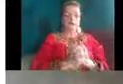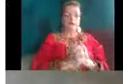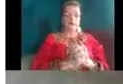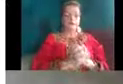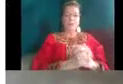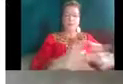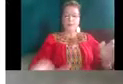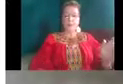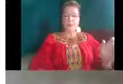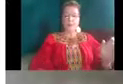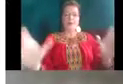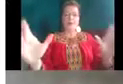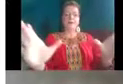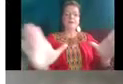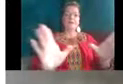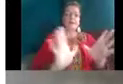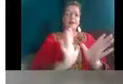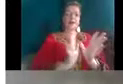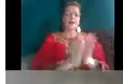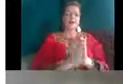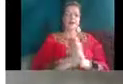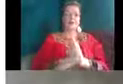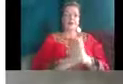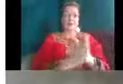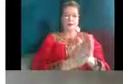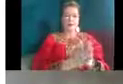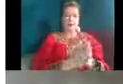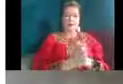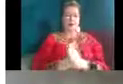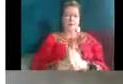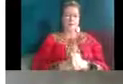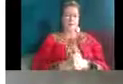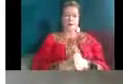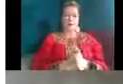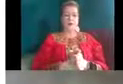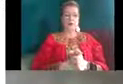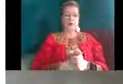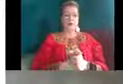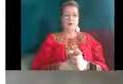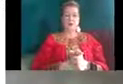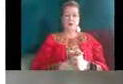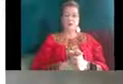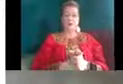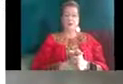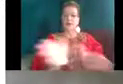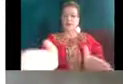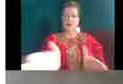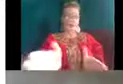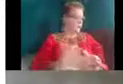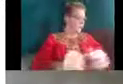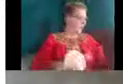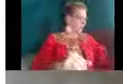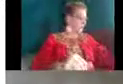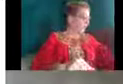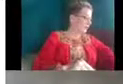um but if they cannot um utilize that